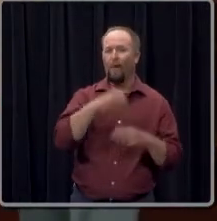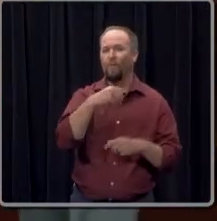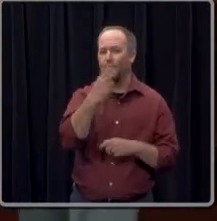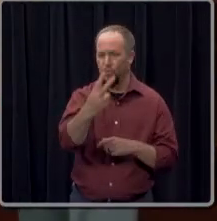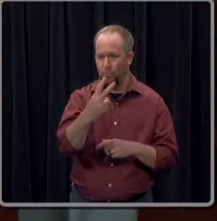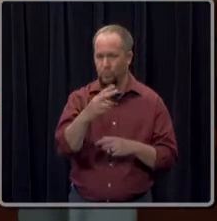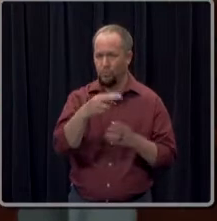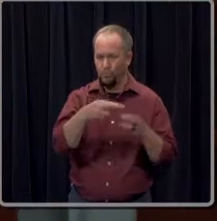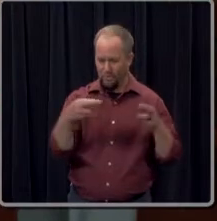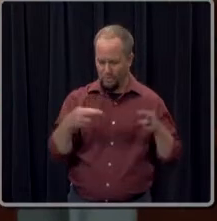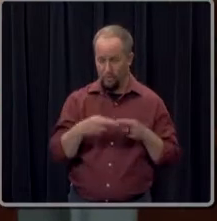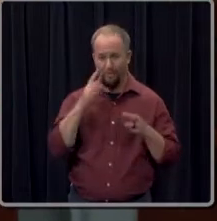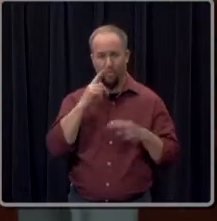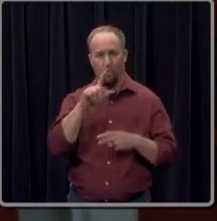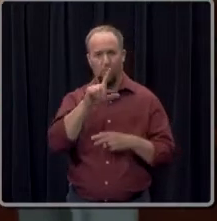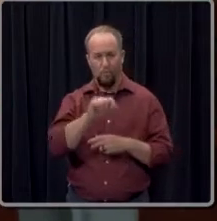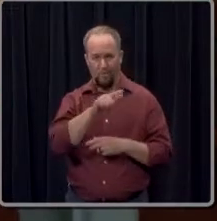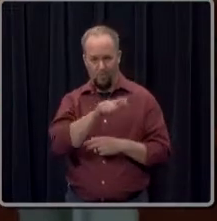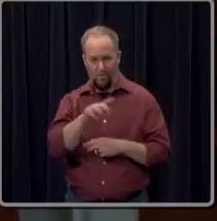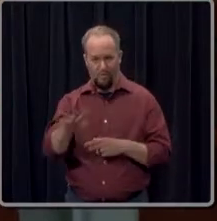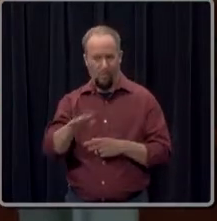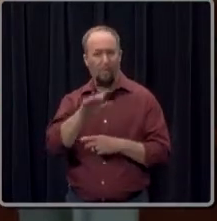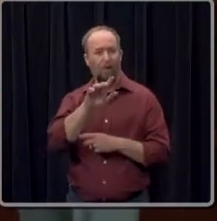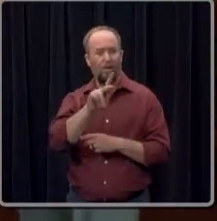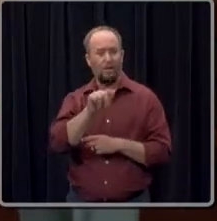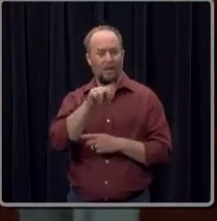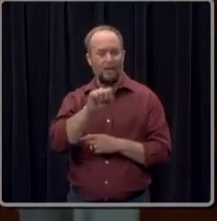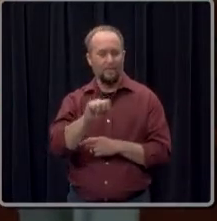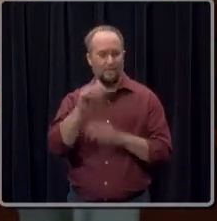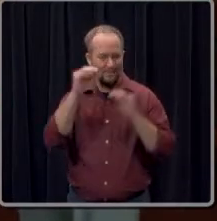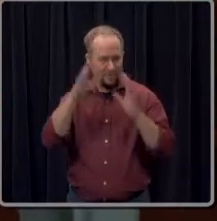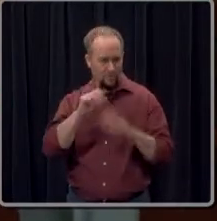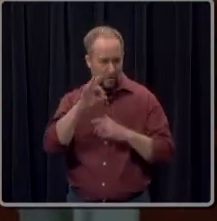2024 Kansas Teacher of the Year Award, and will continue